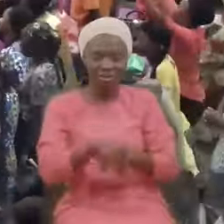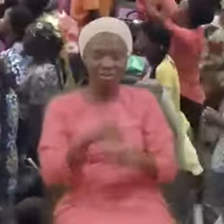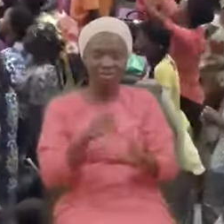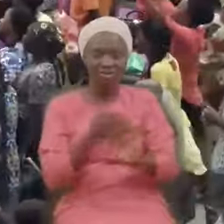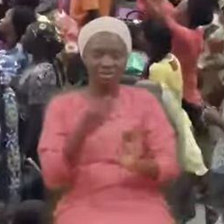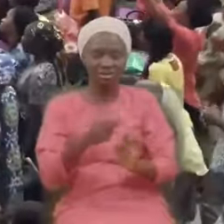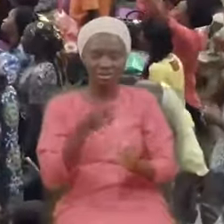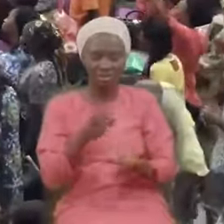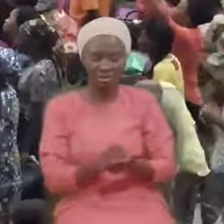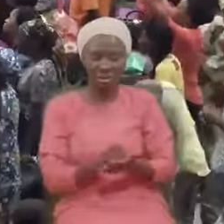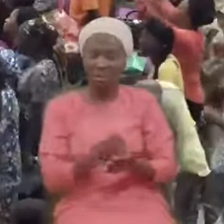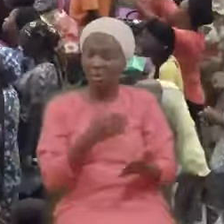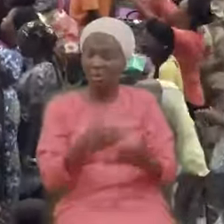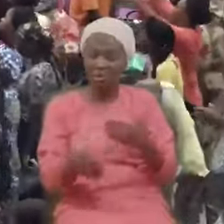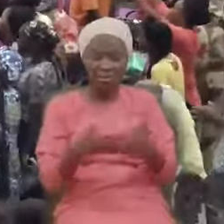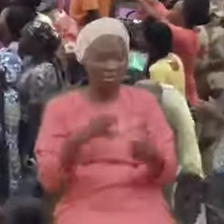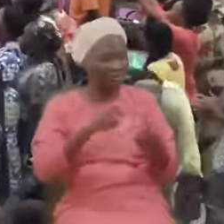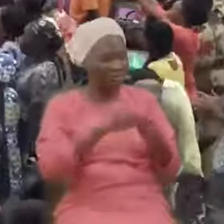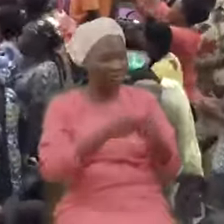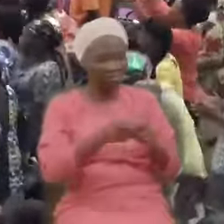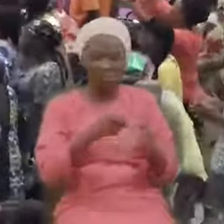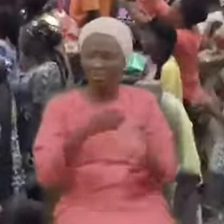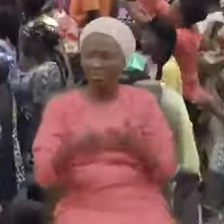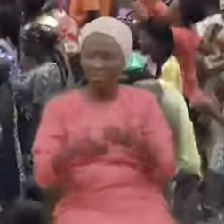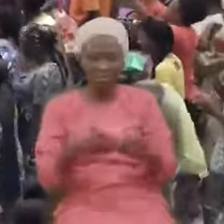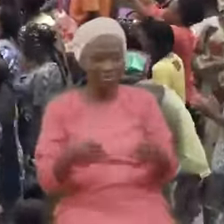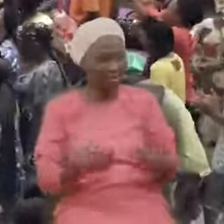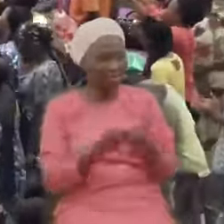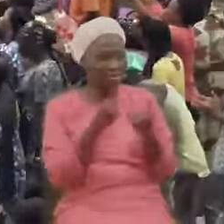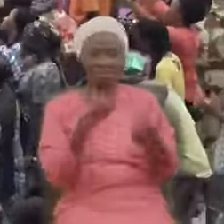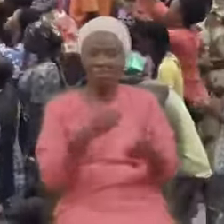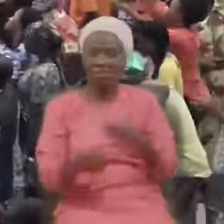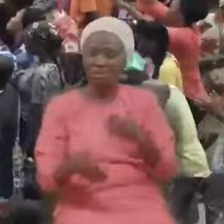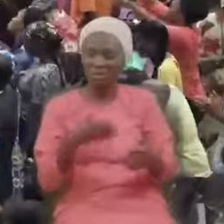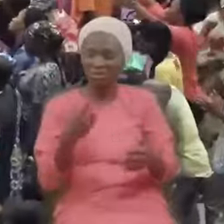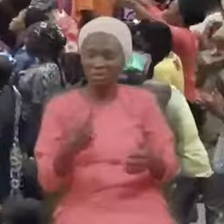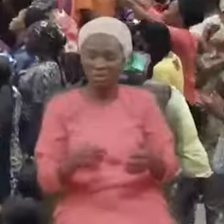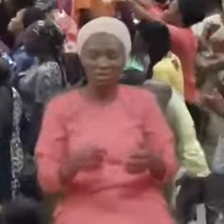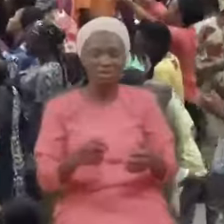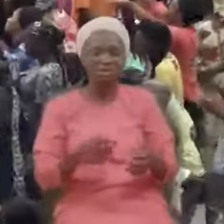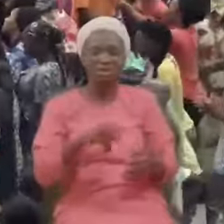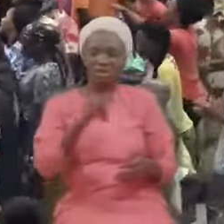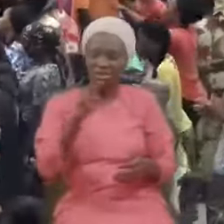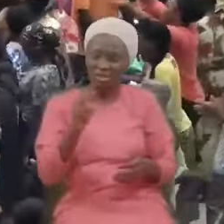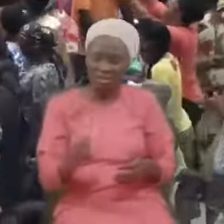Whatever the challenge, whatever the need,